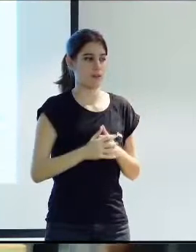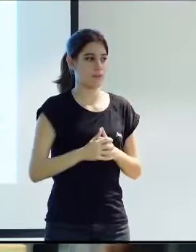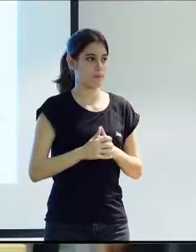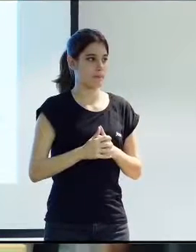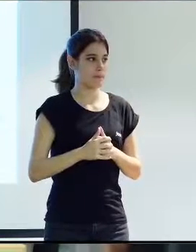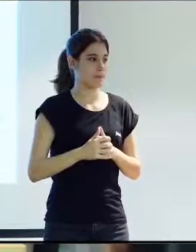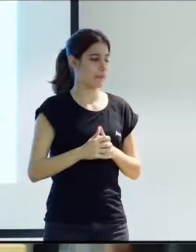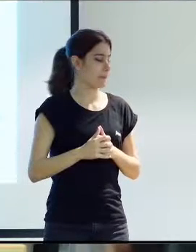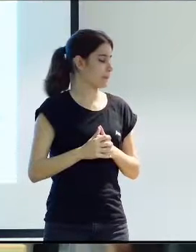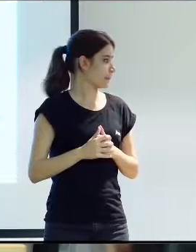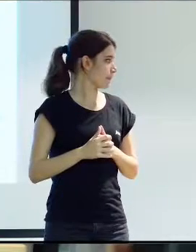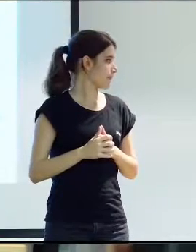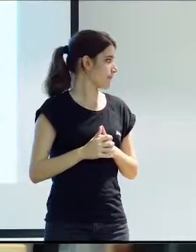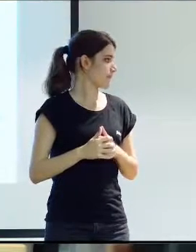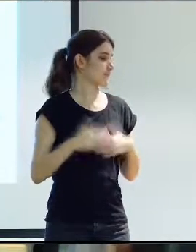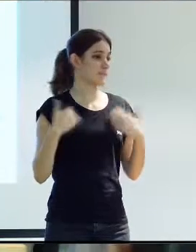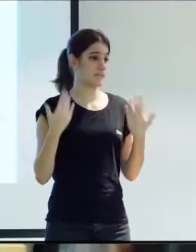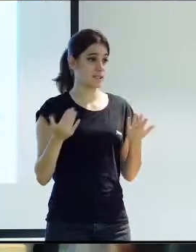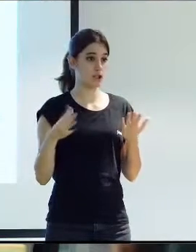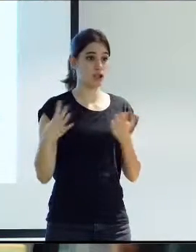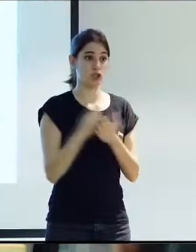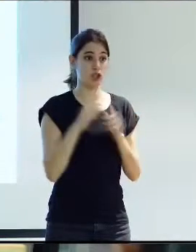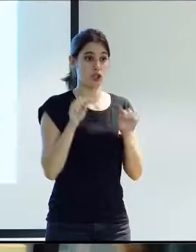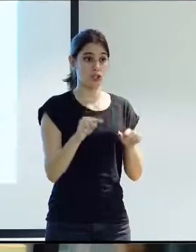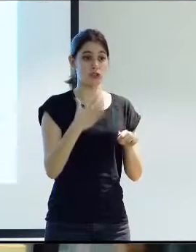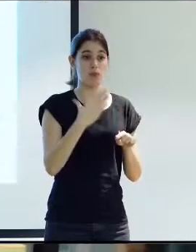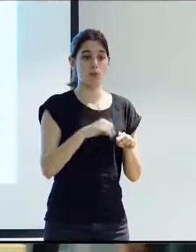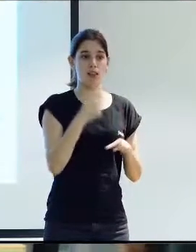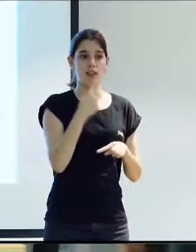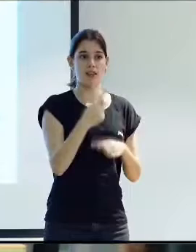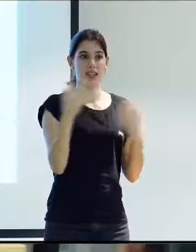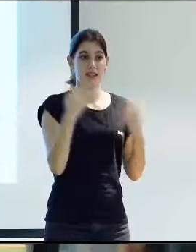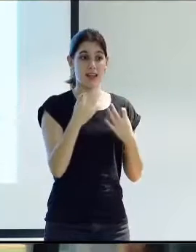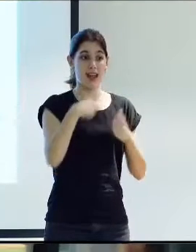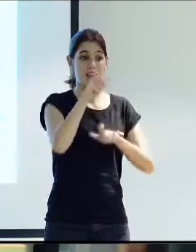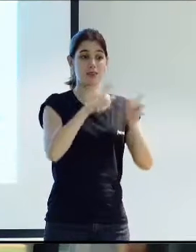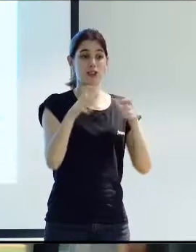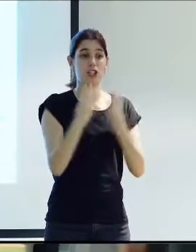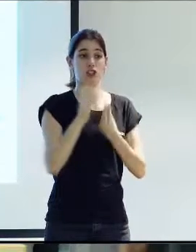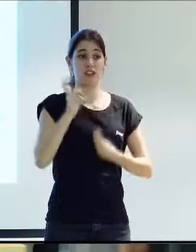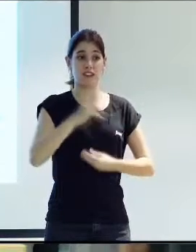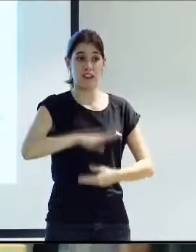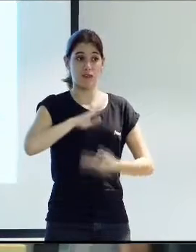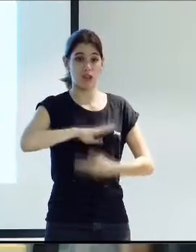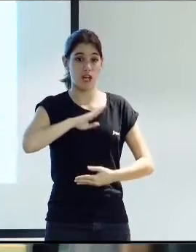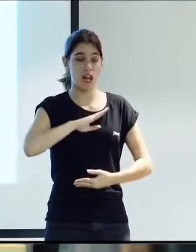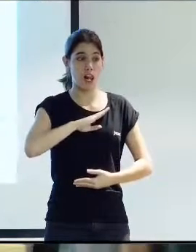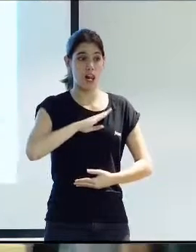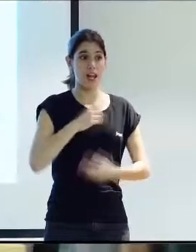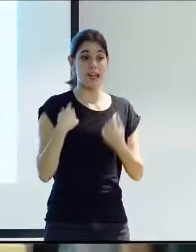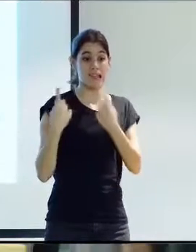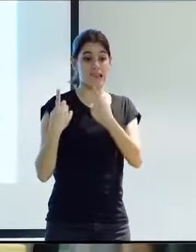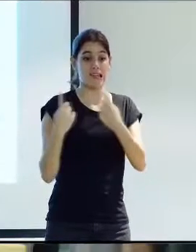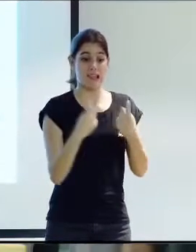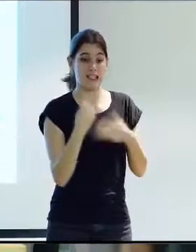to move about in a given territory. So, with regards to all this, we see that persons with functional